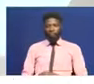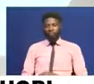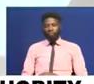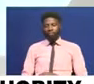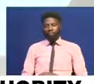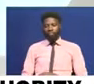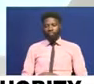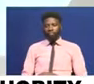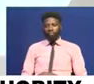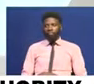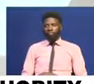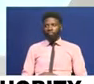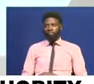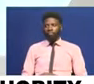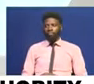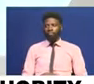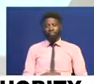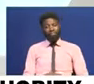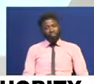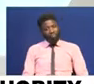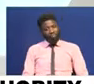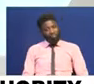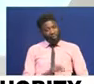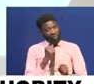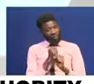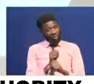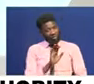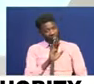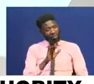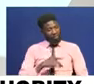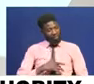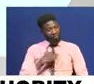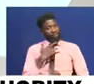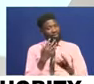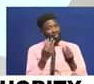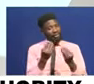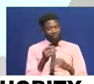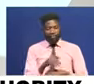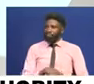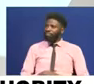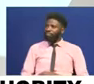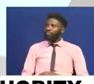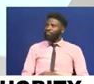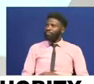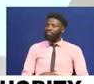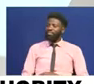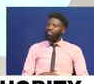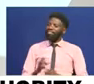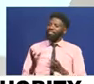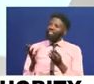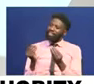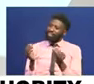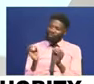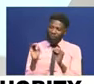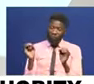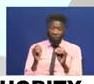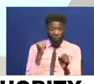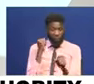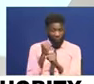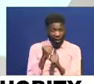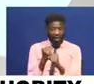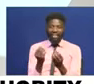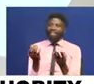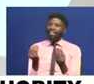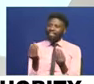country. Is it easy? Nothing good comes easy. It is not going to be an easy task. We have to